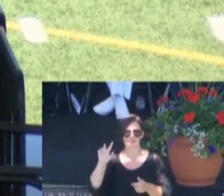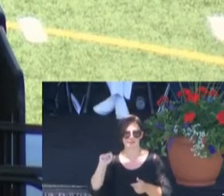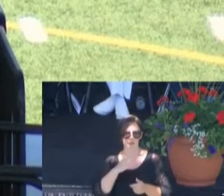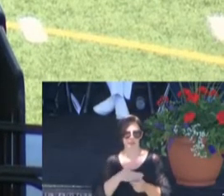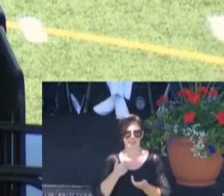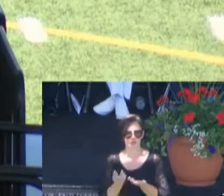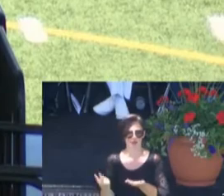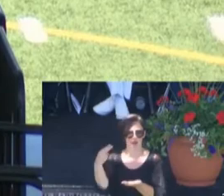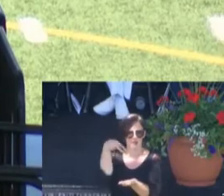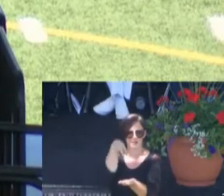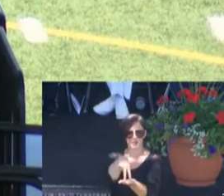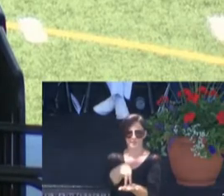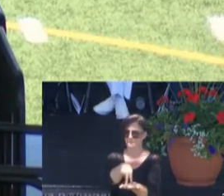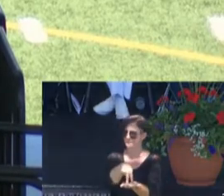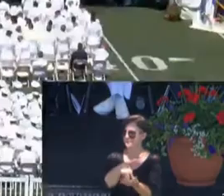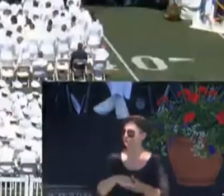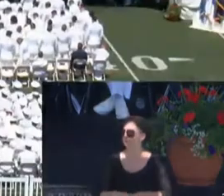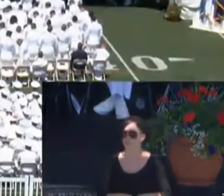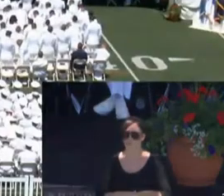rise.